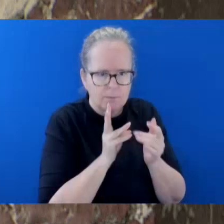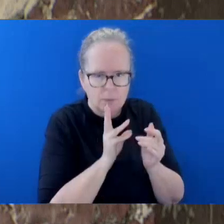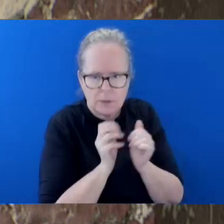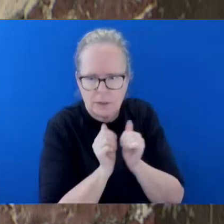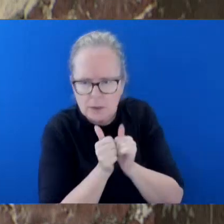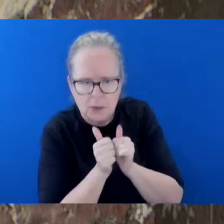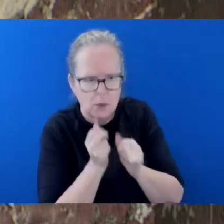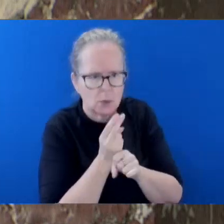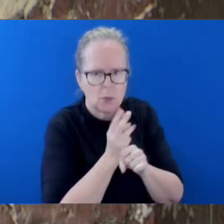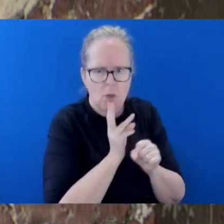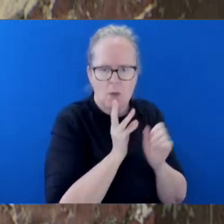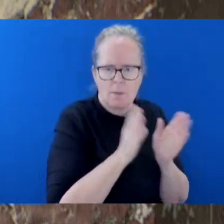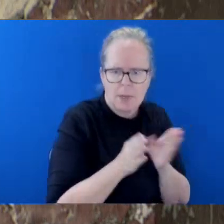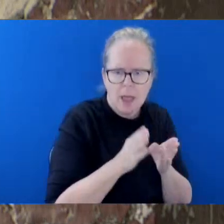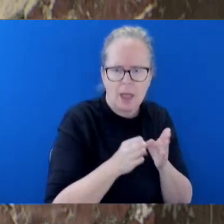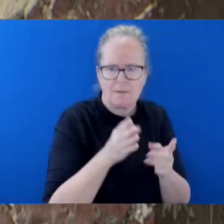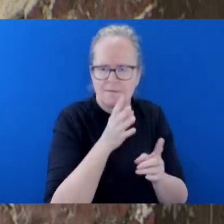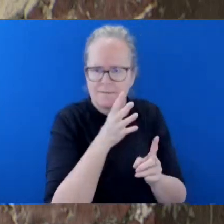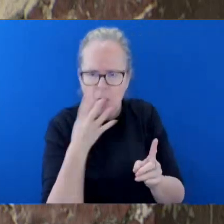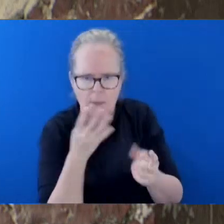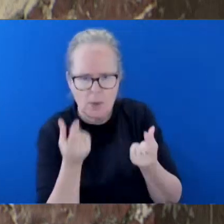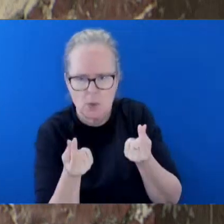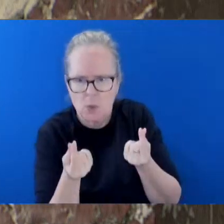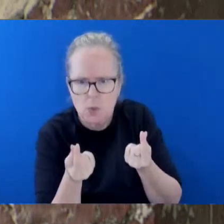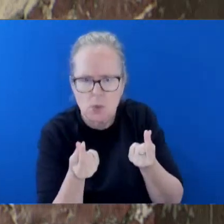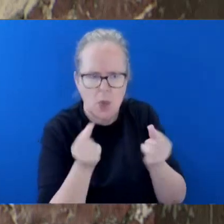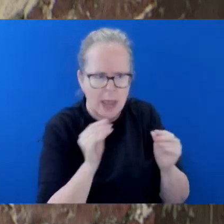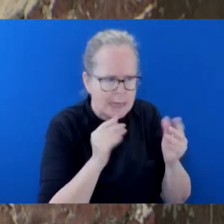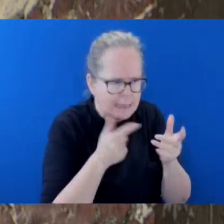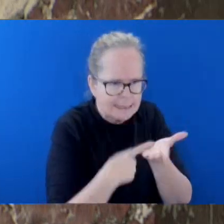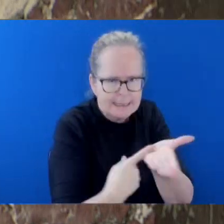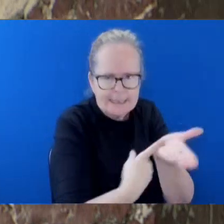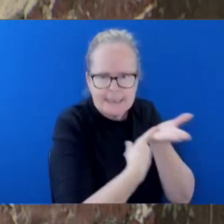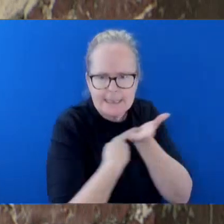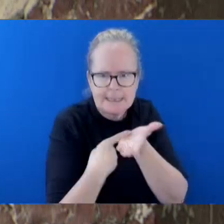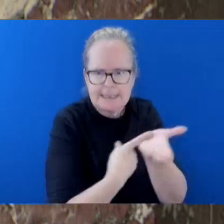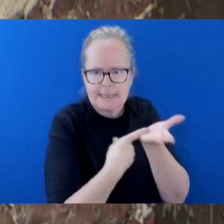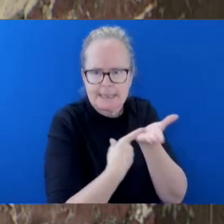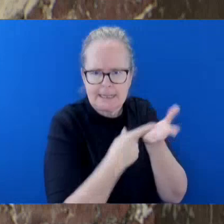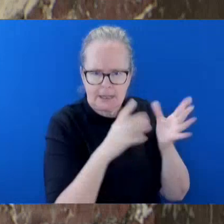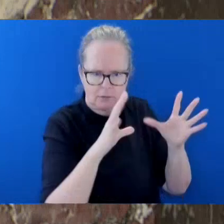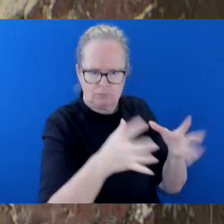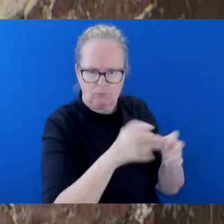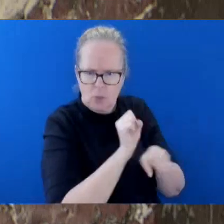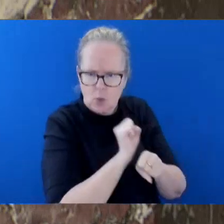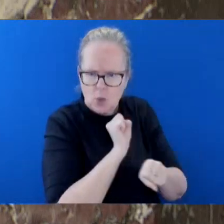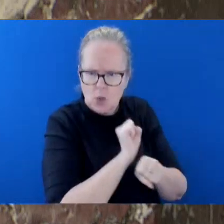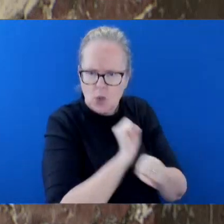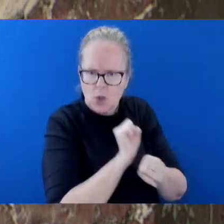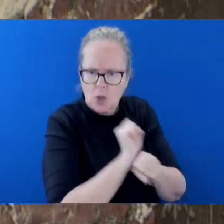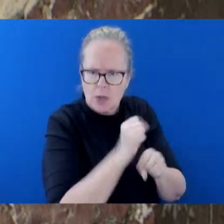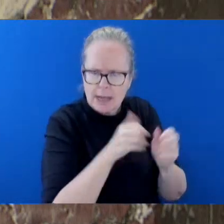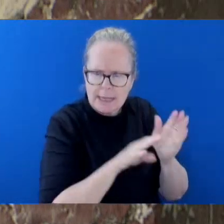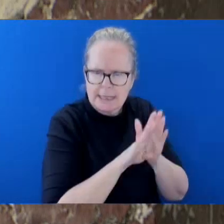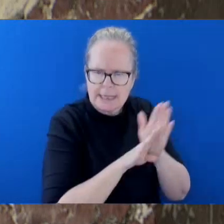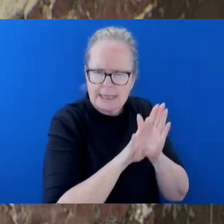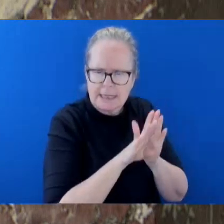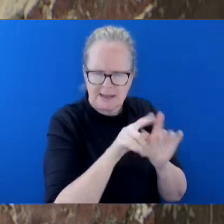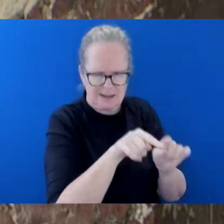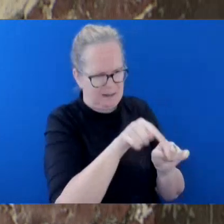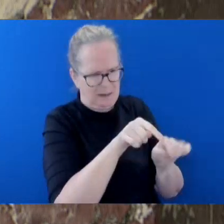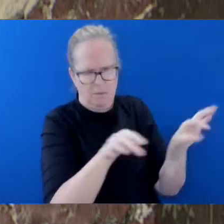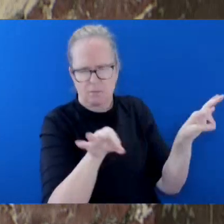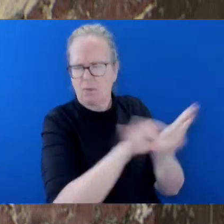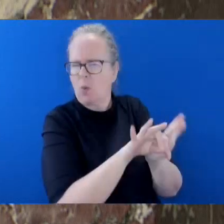is work that we need to do together, particularly with First Nations partners. The Watershed Security Strategy, we have funded